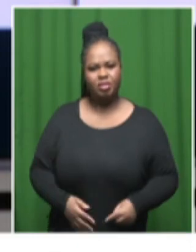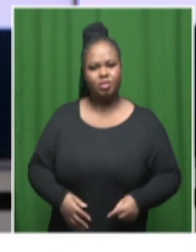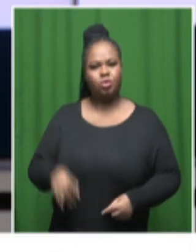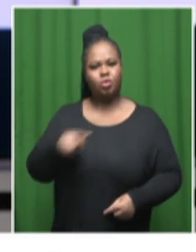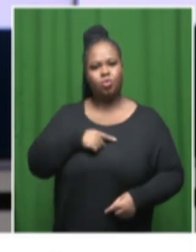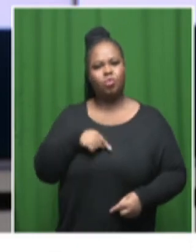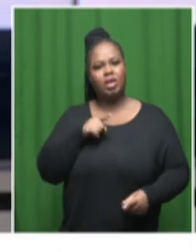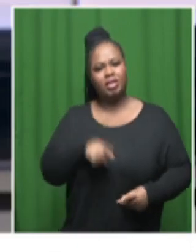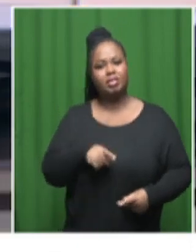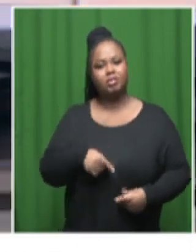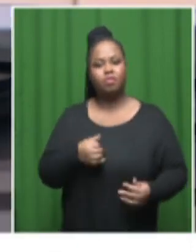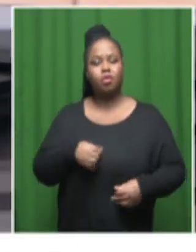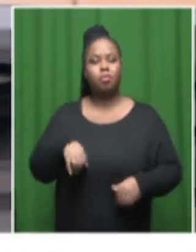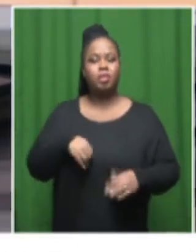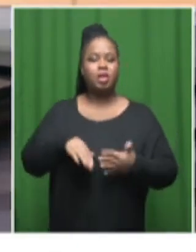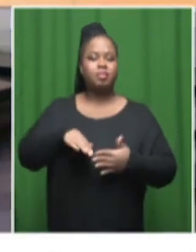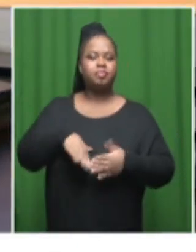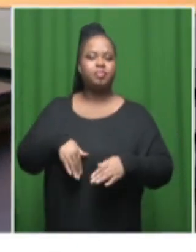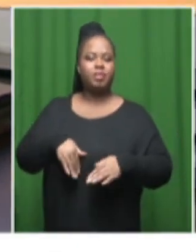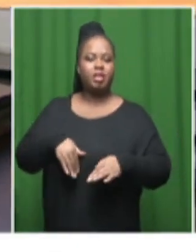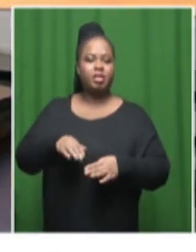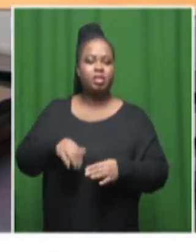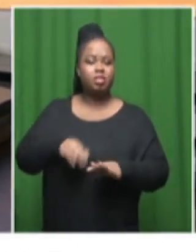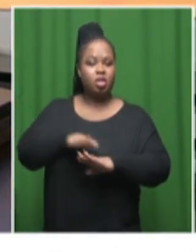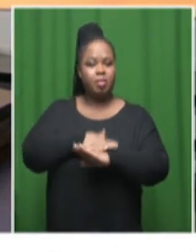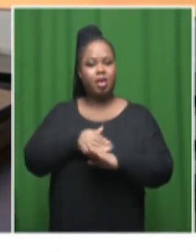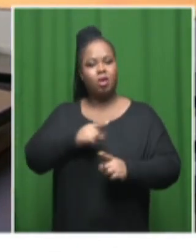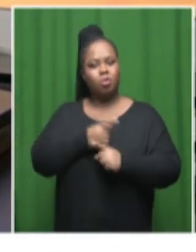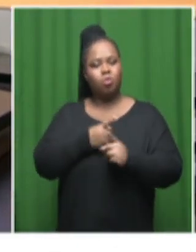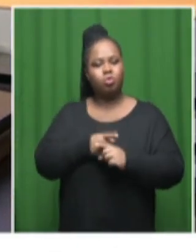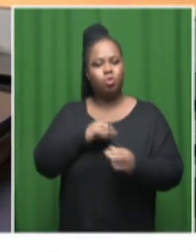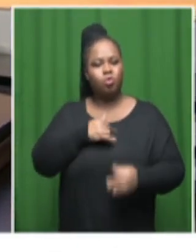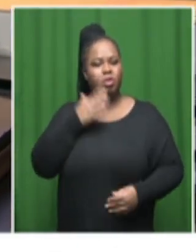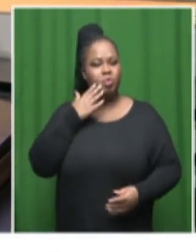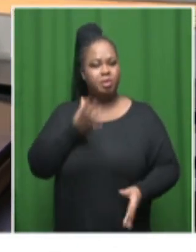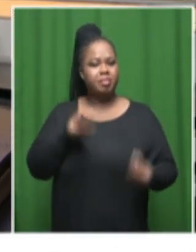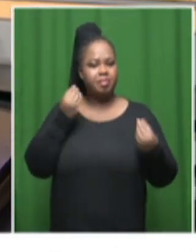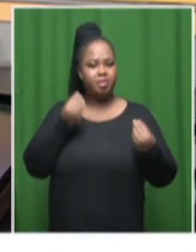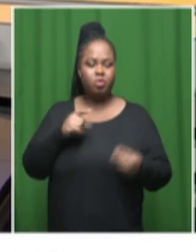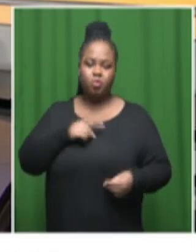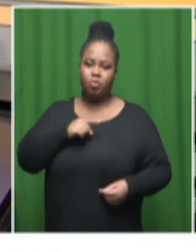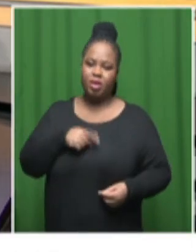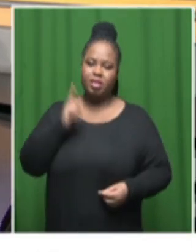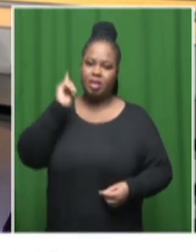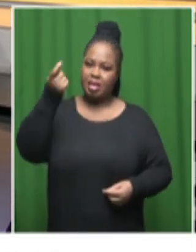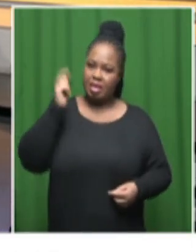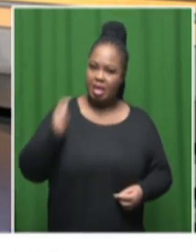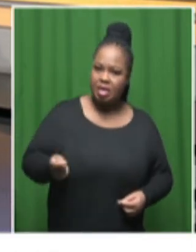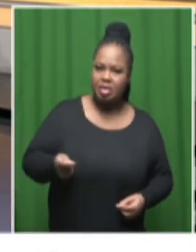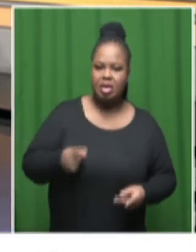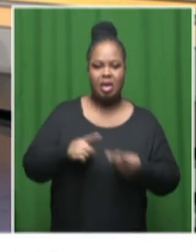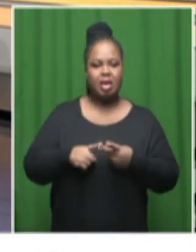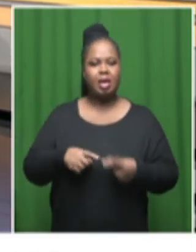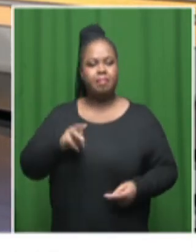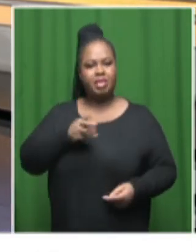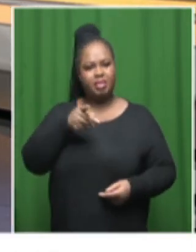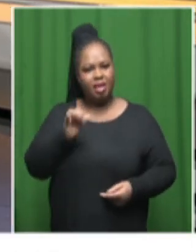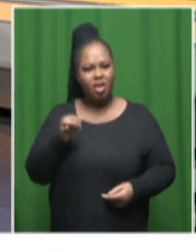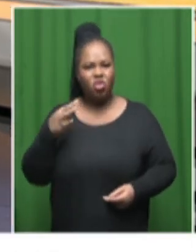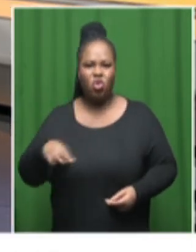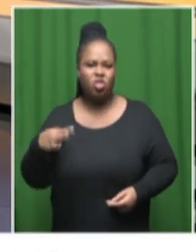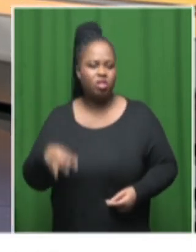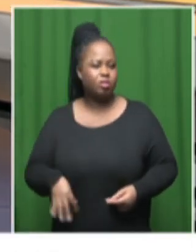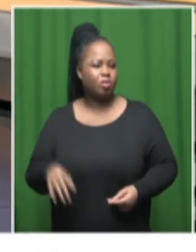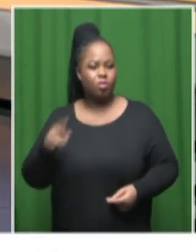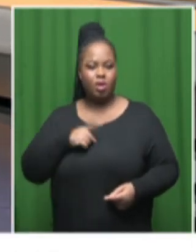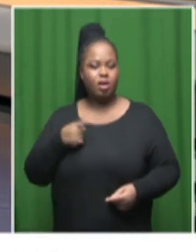get her competition from Jamaica. Once, you know, we've got the Sudanian girls. I mean, we've got the Kenyan girls, the Maasai girls. I mean, that's